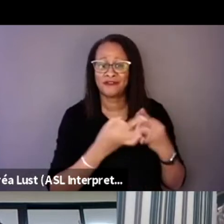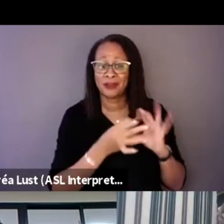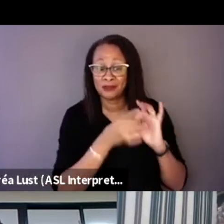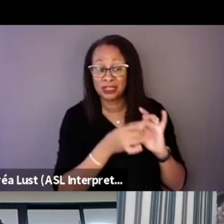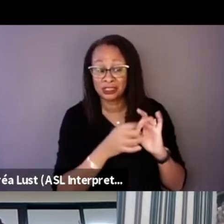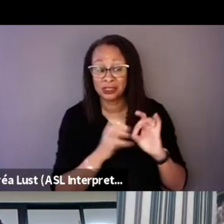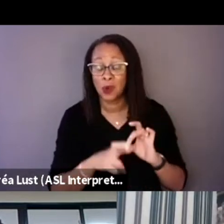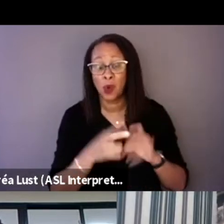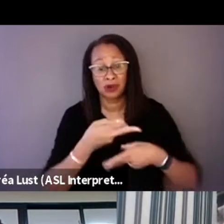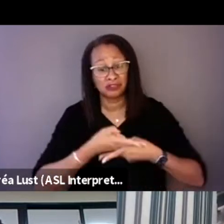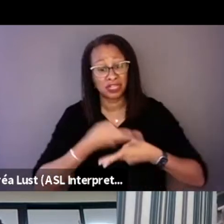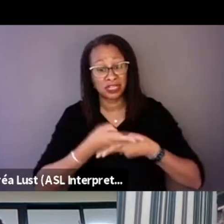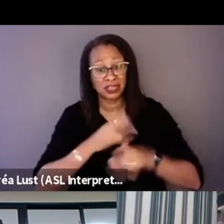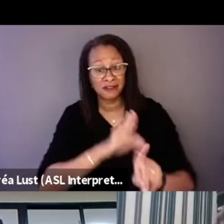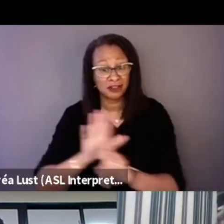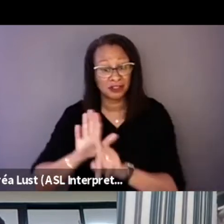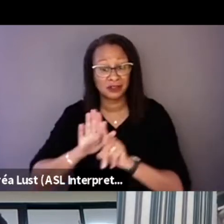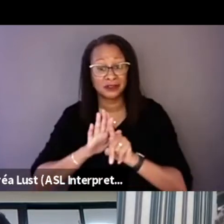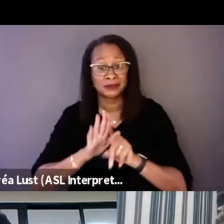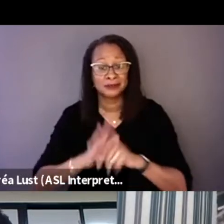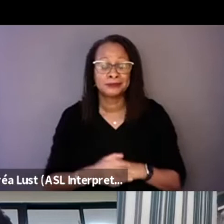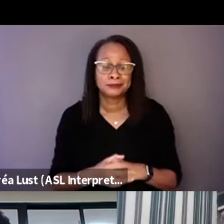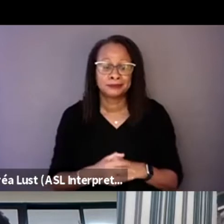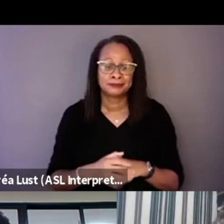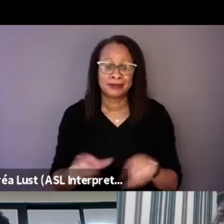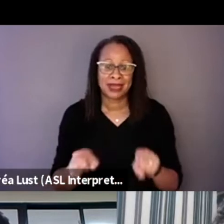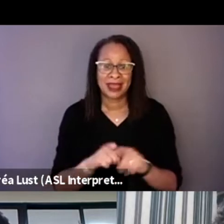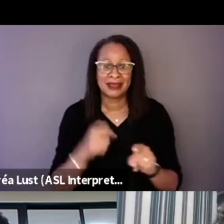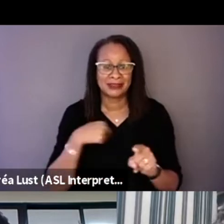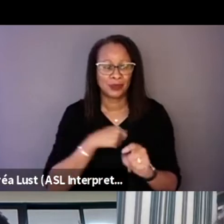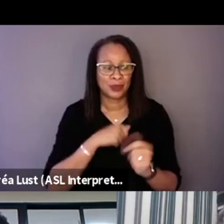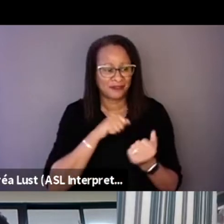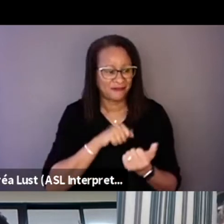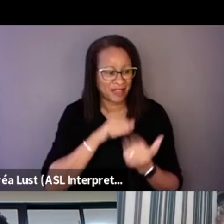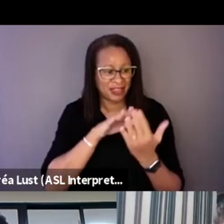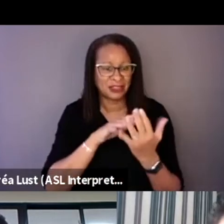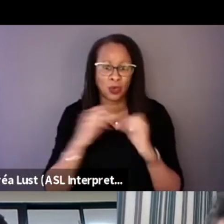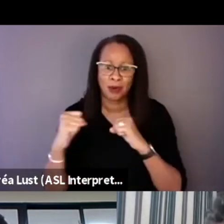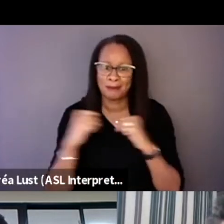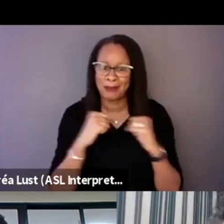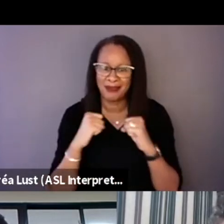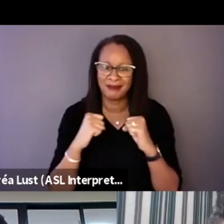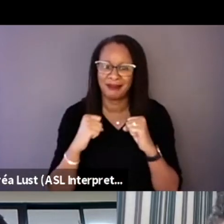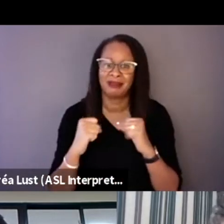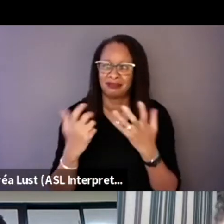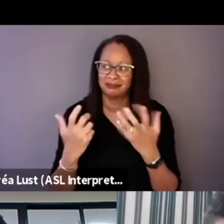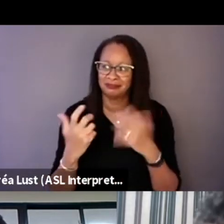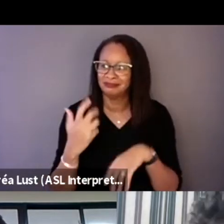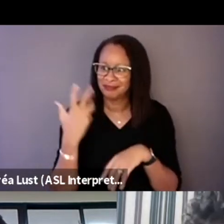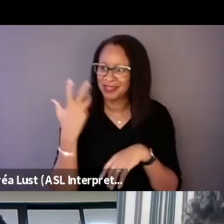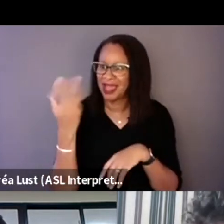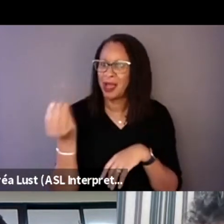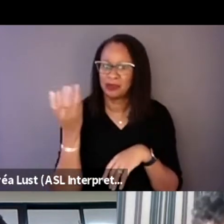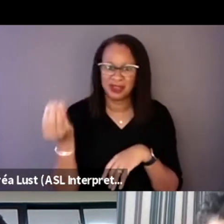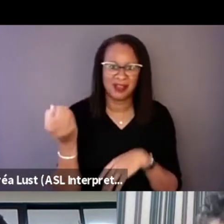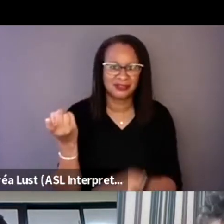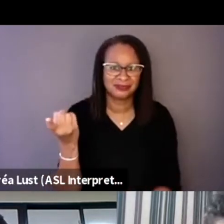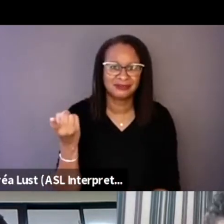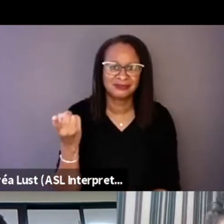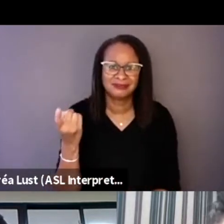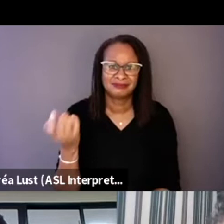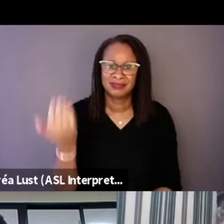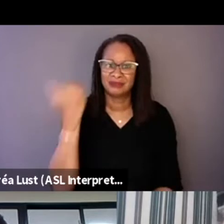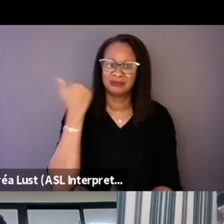of ourselves as well, as we face, the fight of the outside, the onslaught of